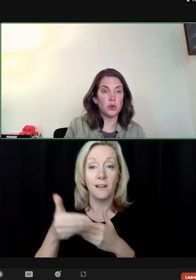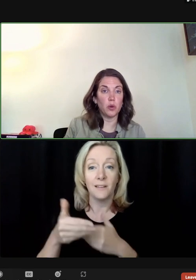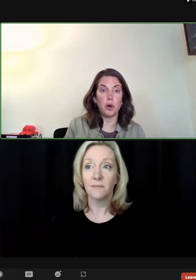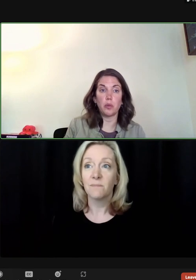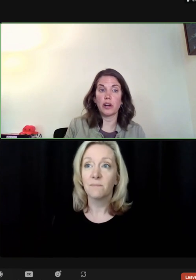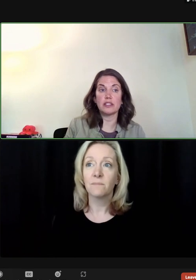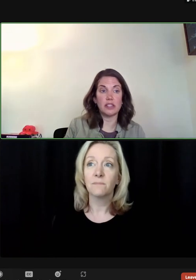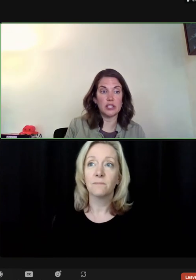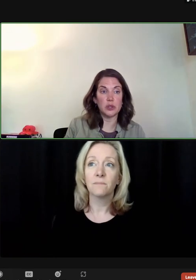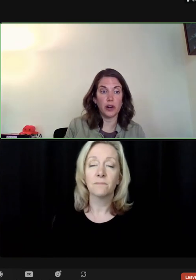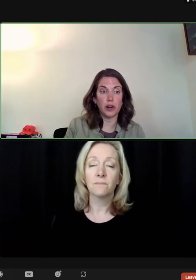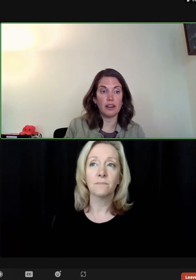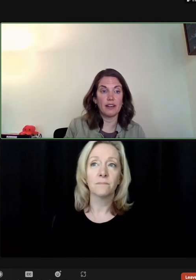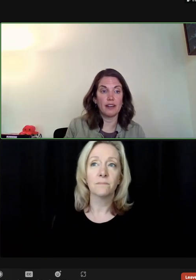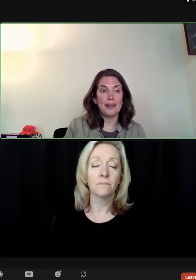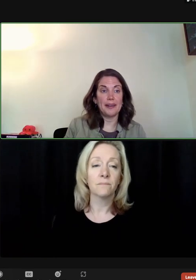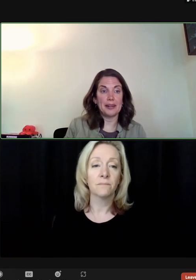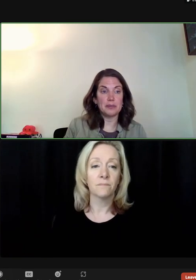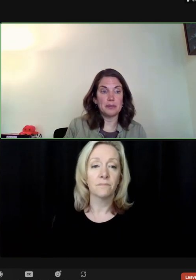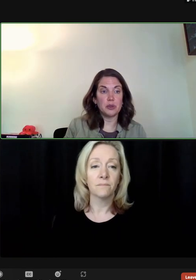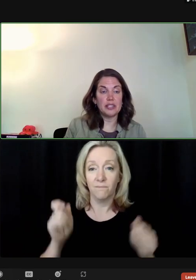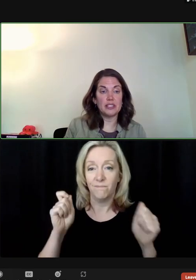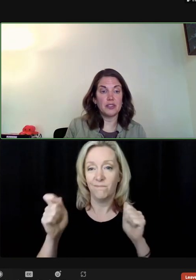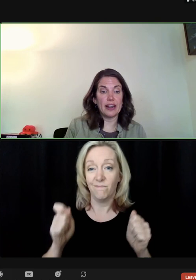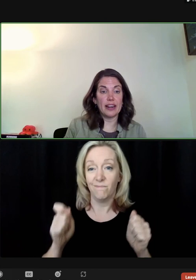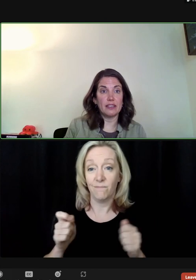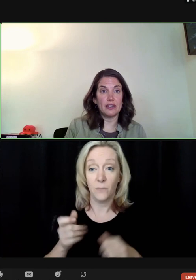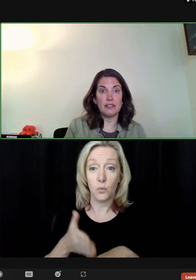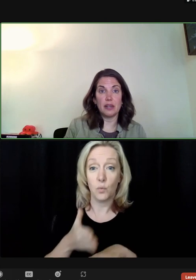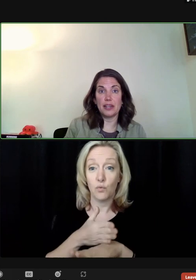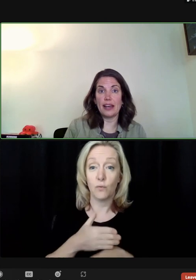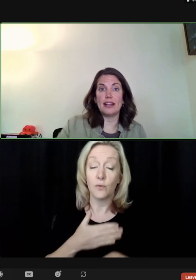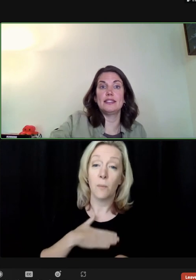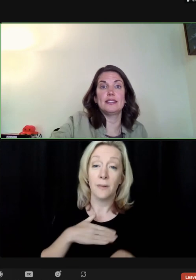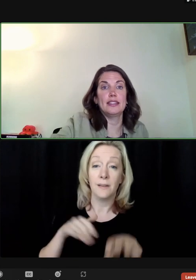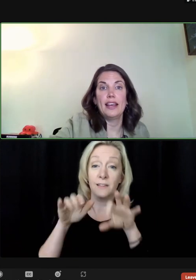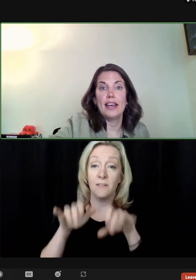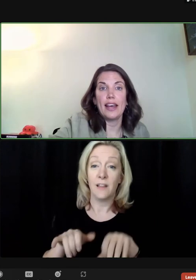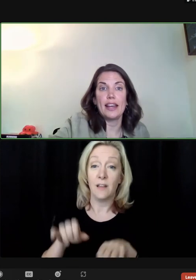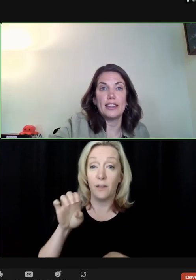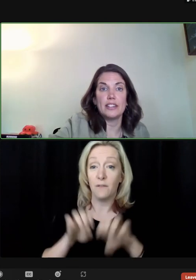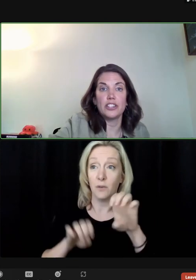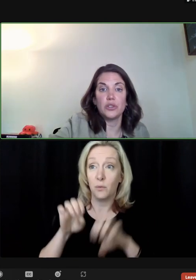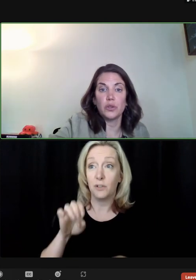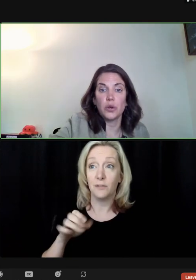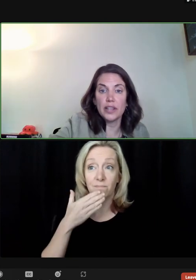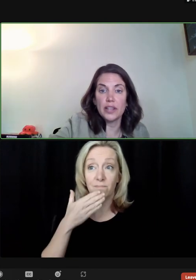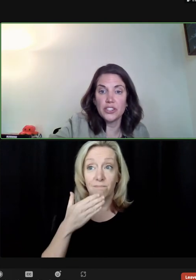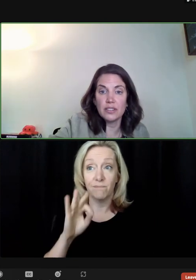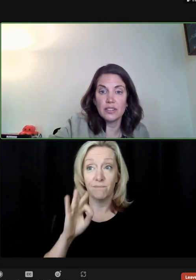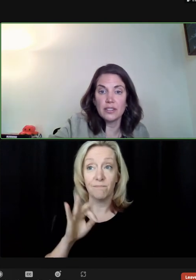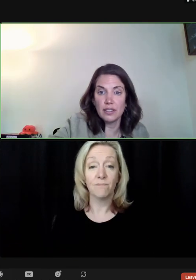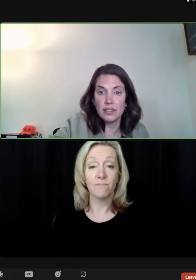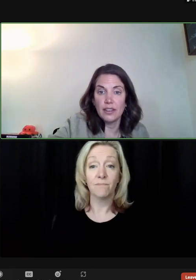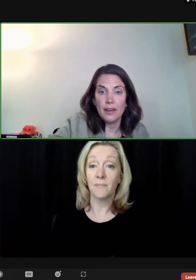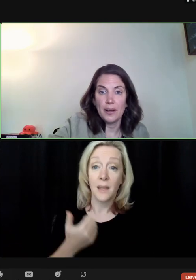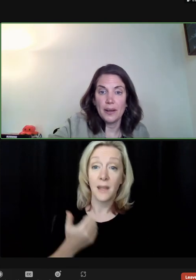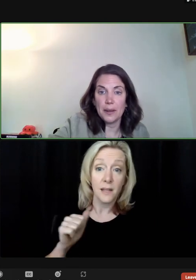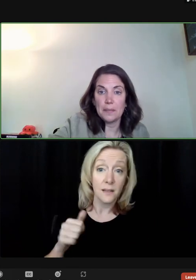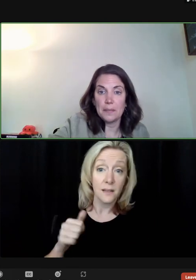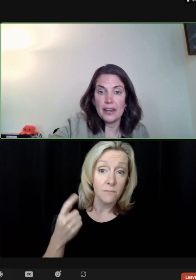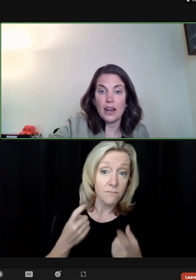tweaking information or what works and doesn't work. So please fill that out if anybody has any additional